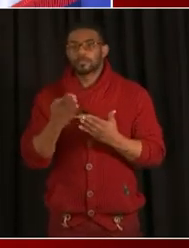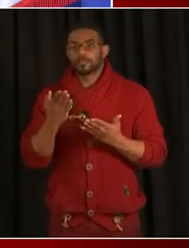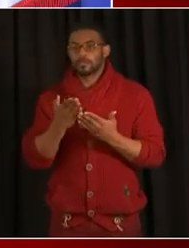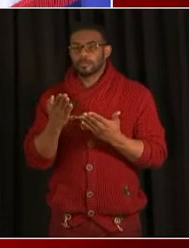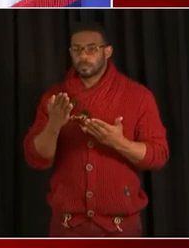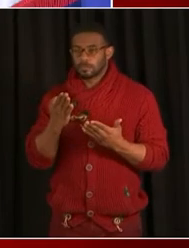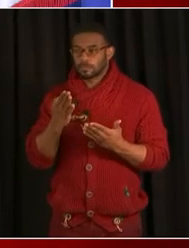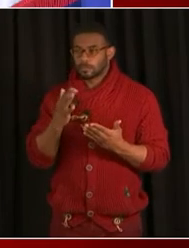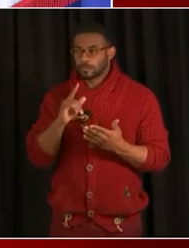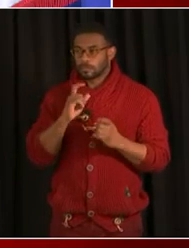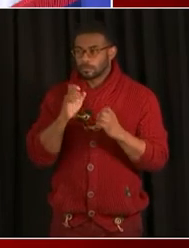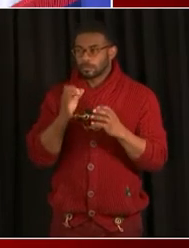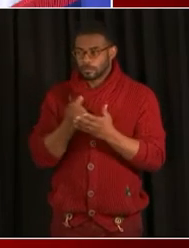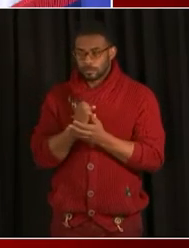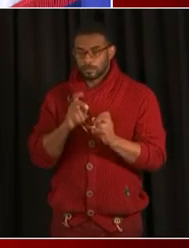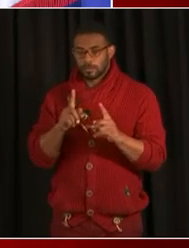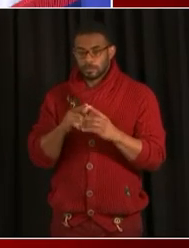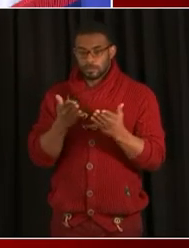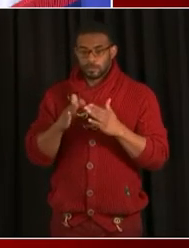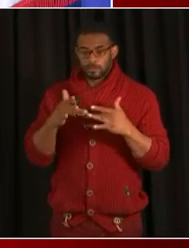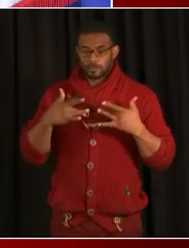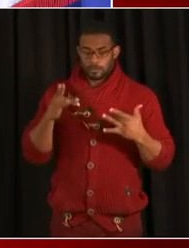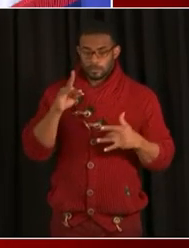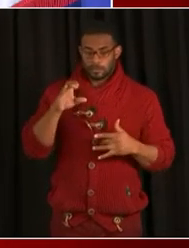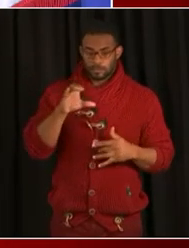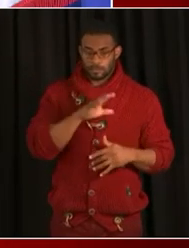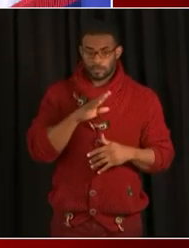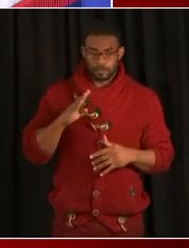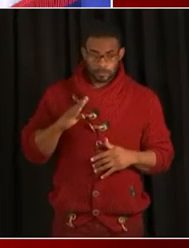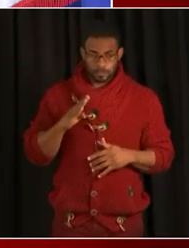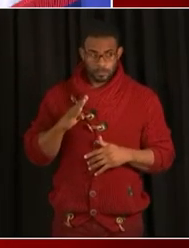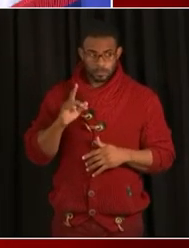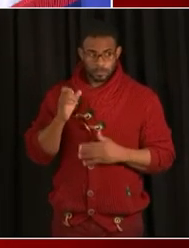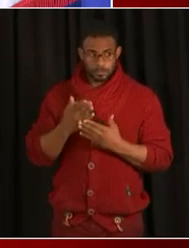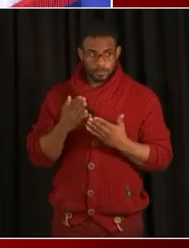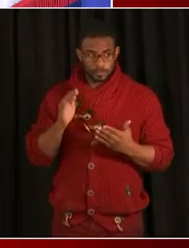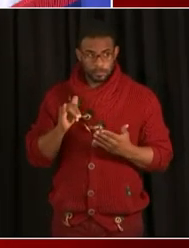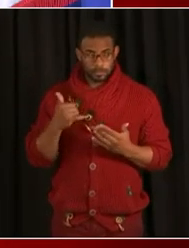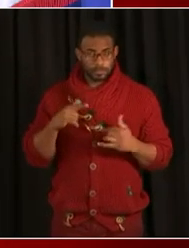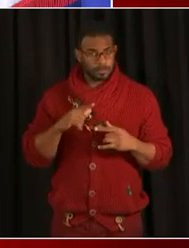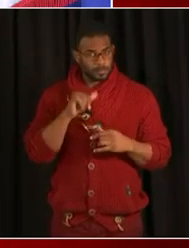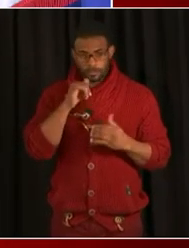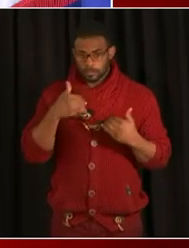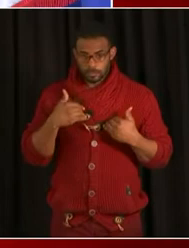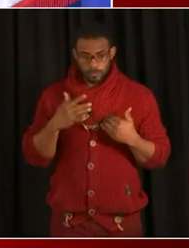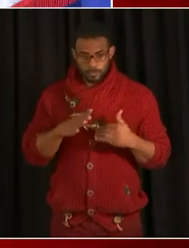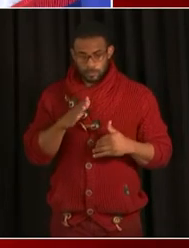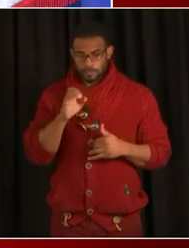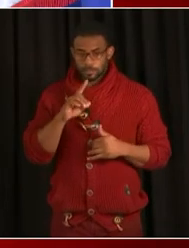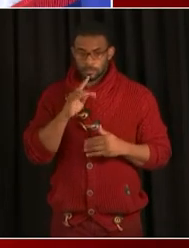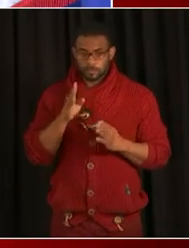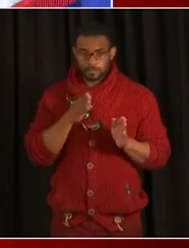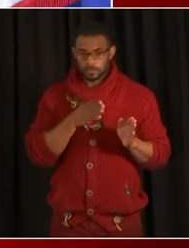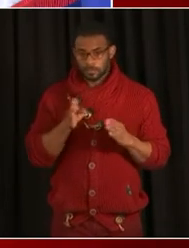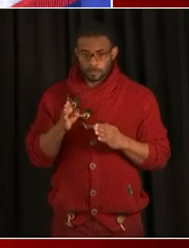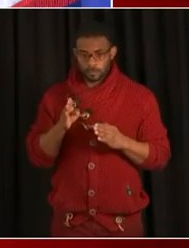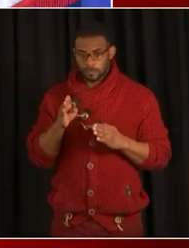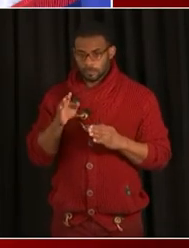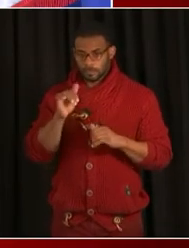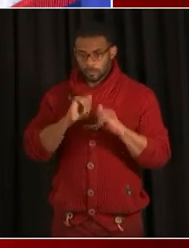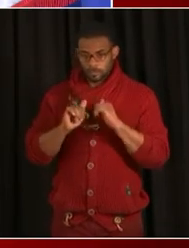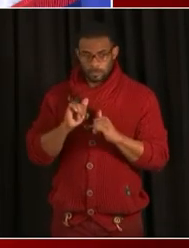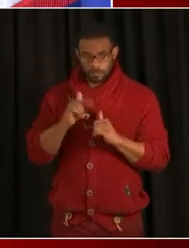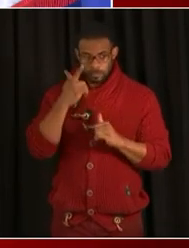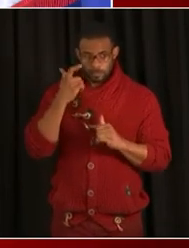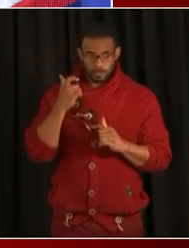the interesting things, I get the opportunity to serve on the Events DC board, and one of the things that we don't have the luxury of is shifting